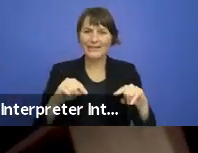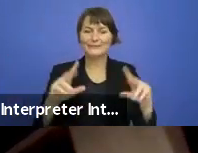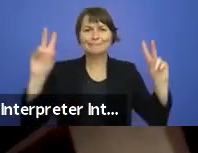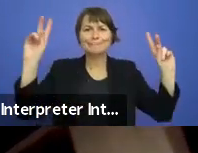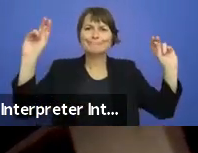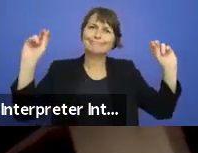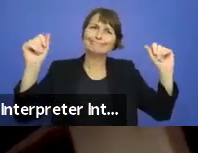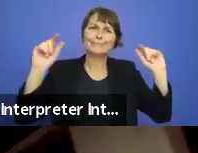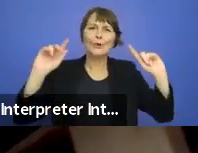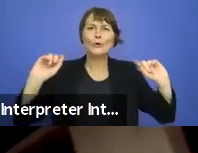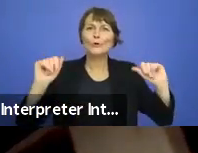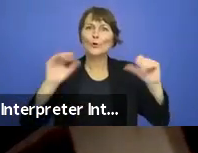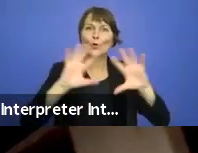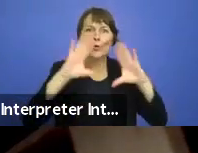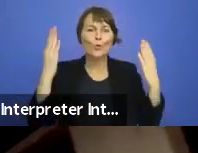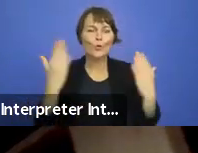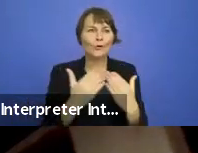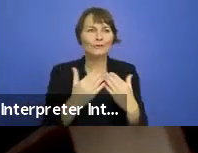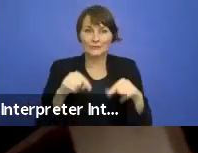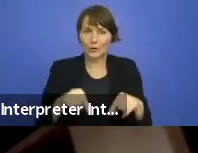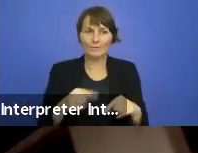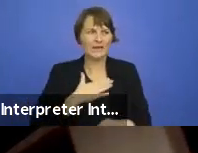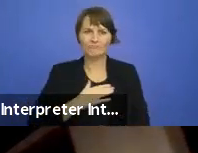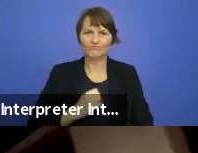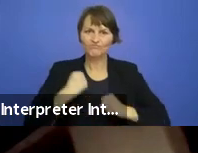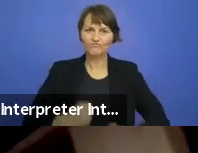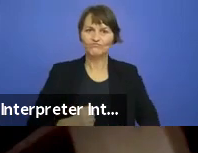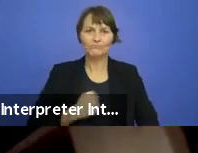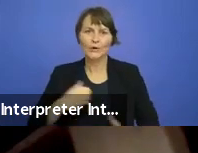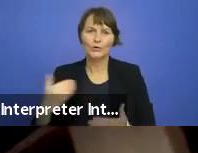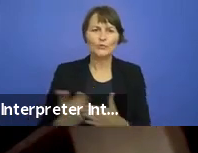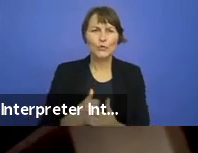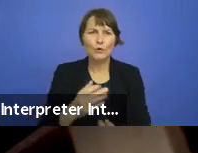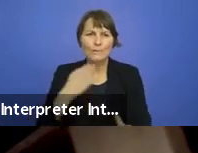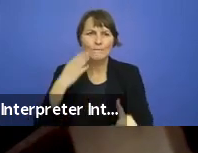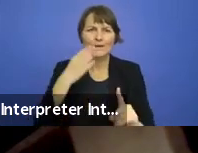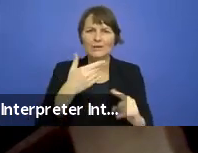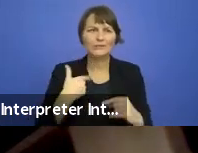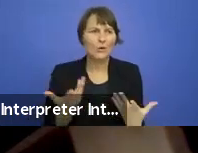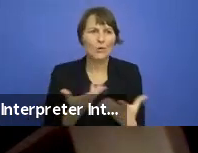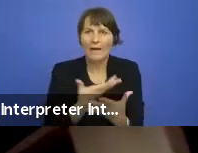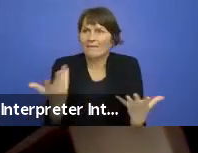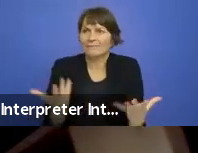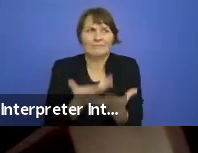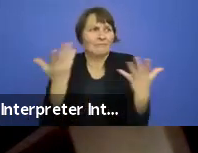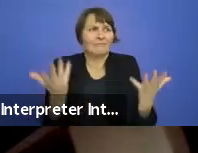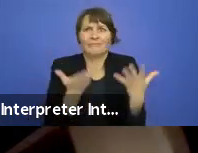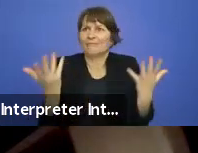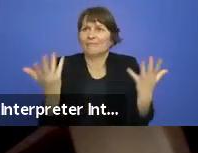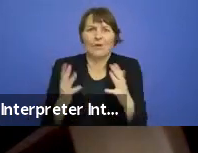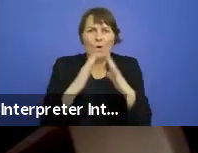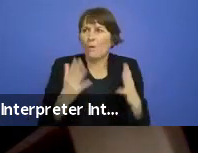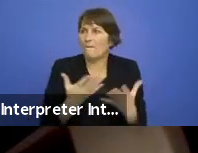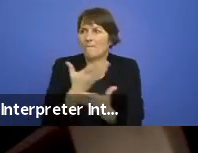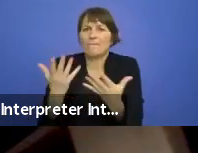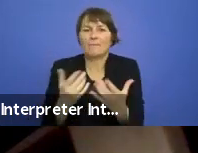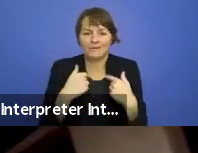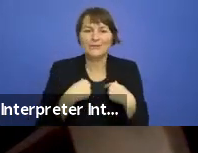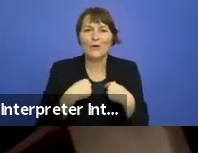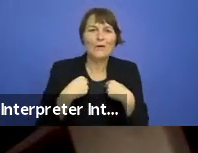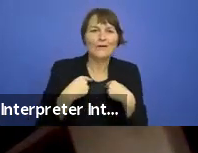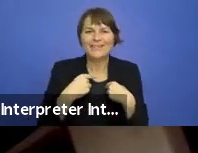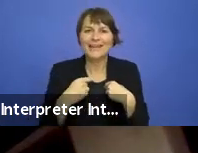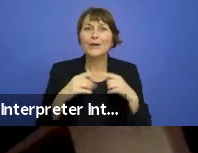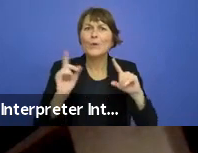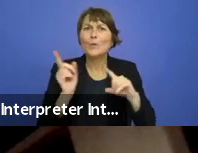I am determined to find a new home for this suddenly homeless season. And in the spirit of the work, it seems logical to look for that home